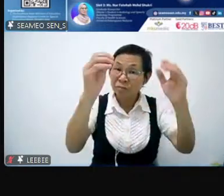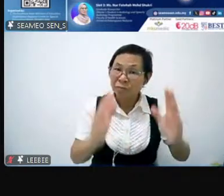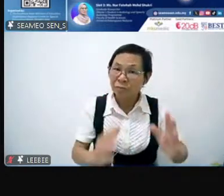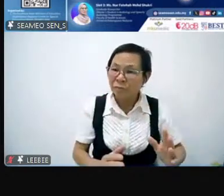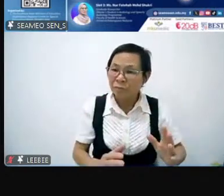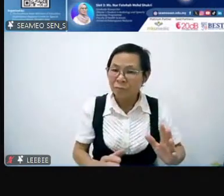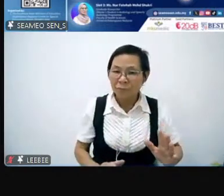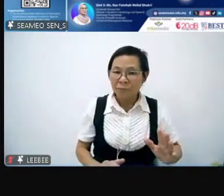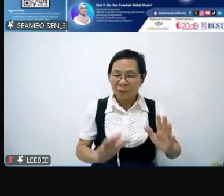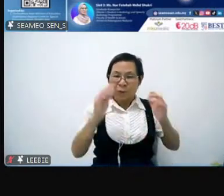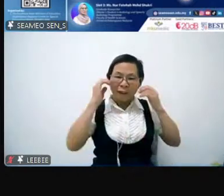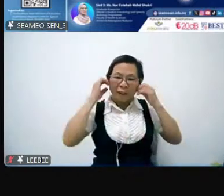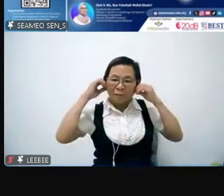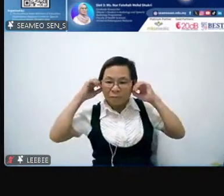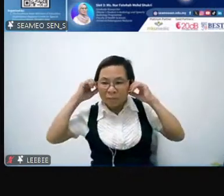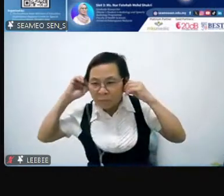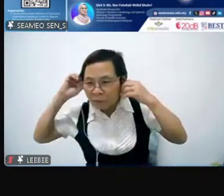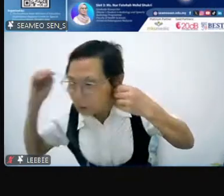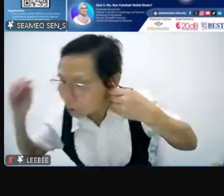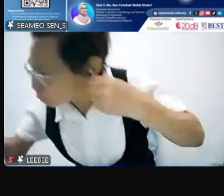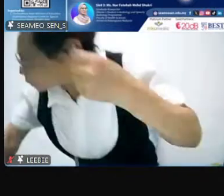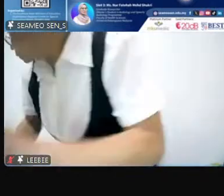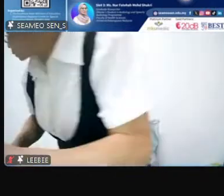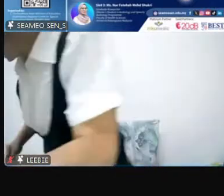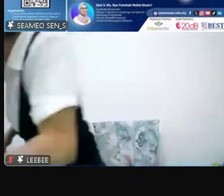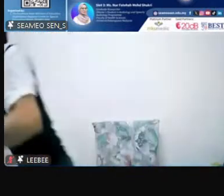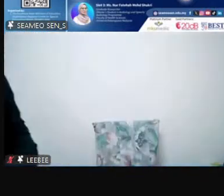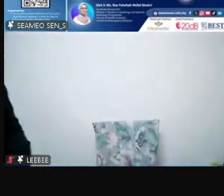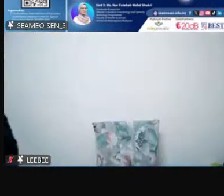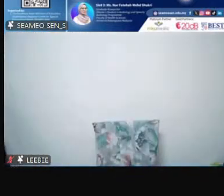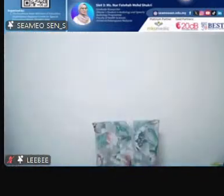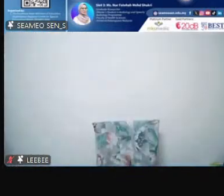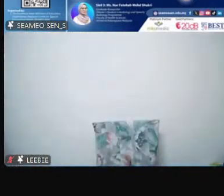like a DJ with a microphone, and